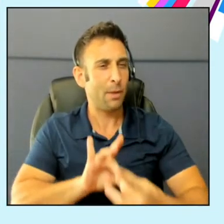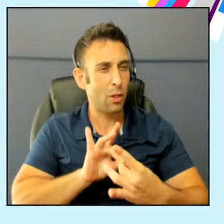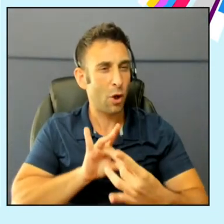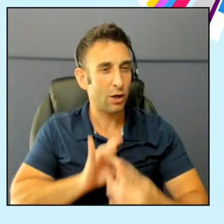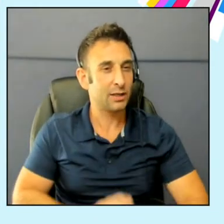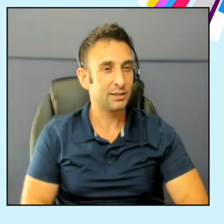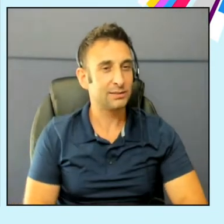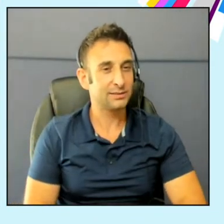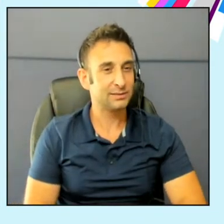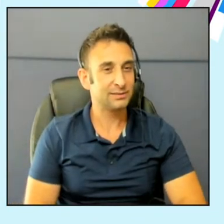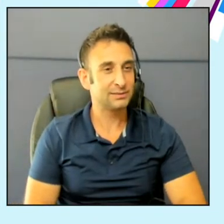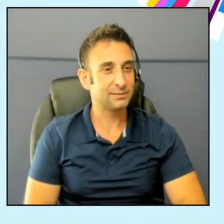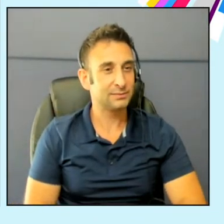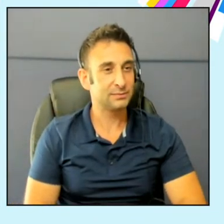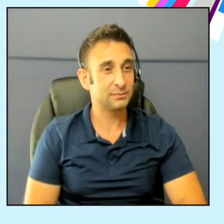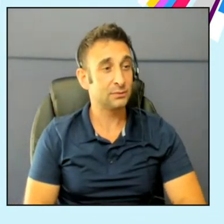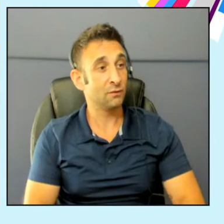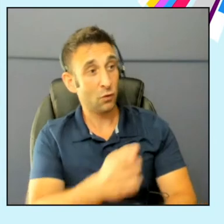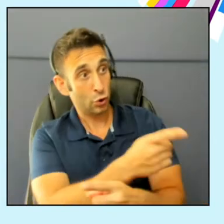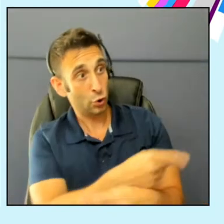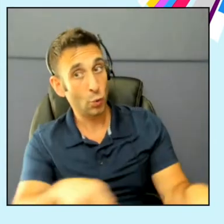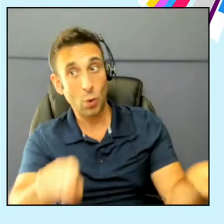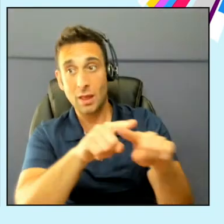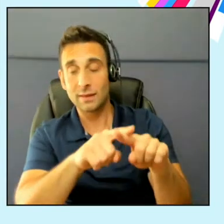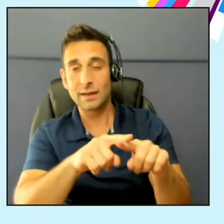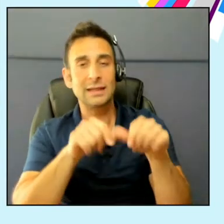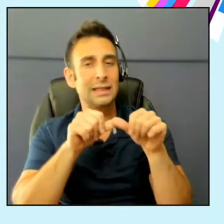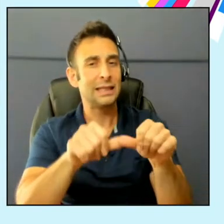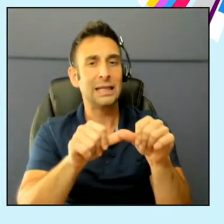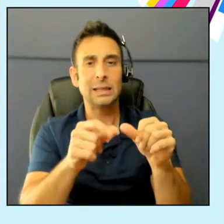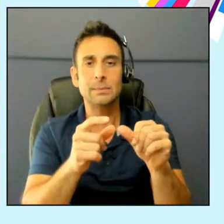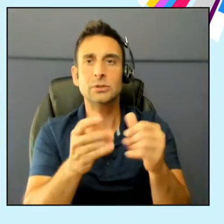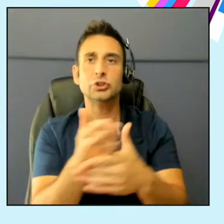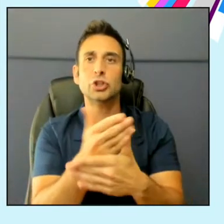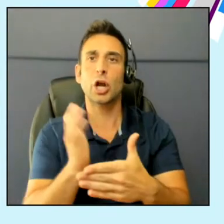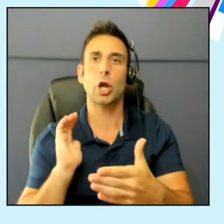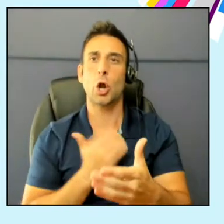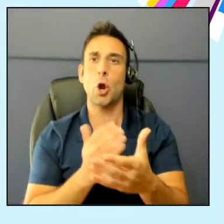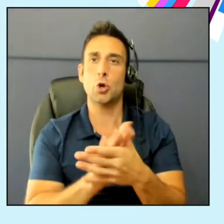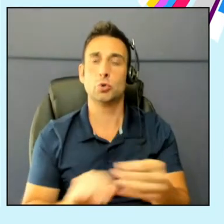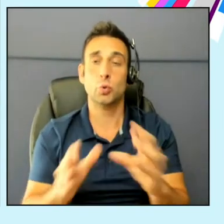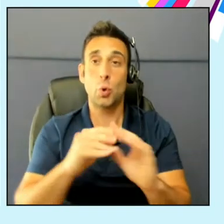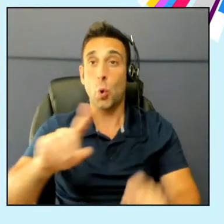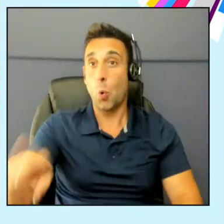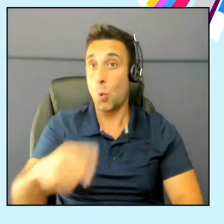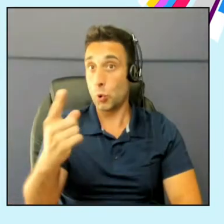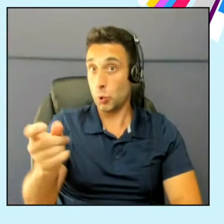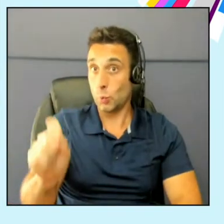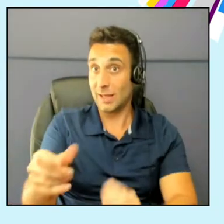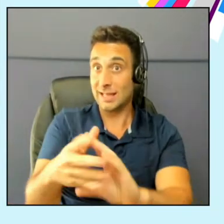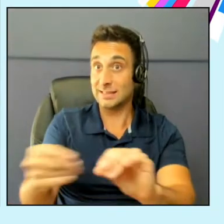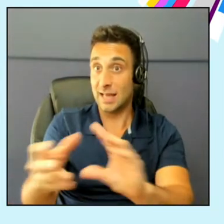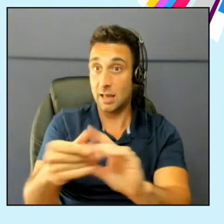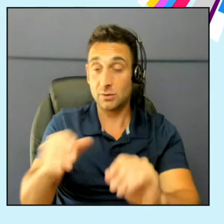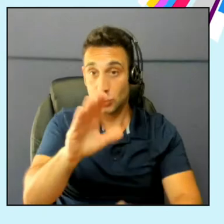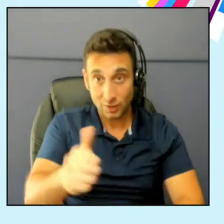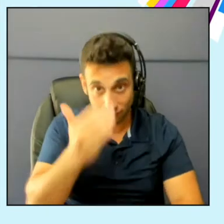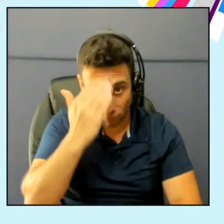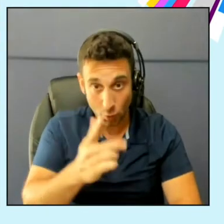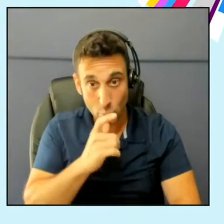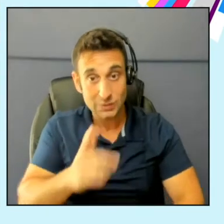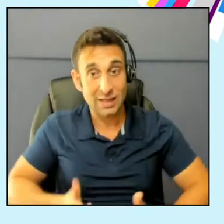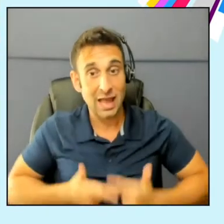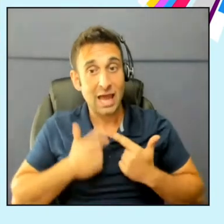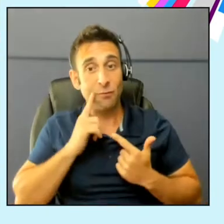So for all of you out there, please keep telling our stories. There are stories that only you can tell, and you never know whose life they may